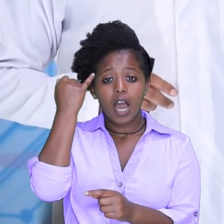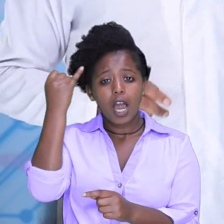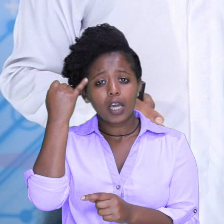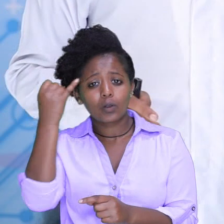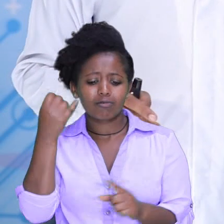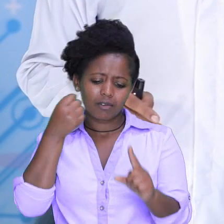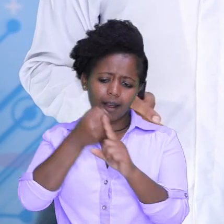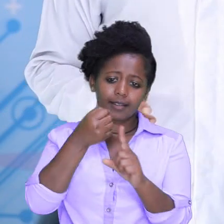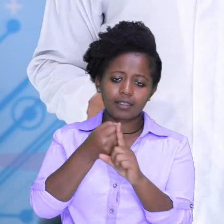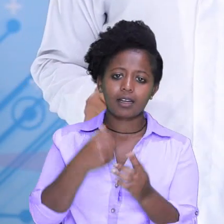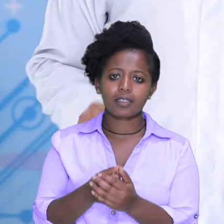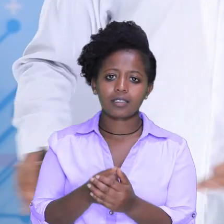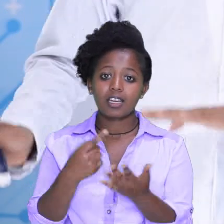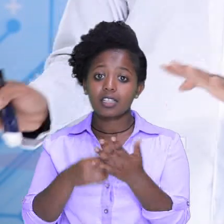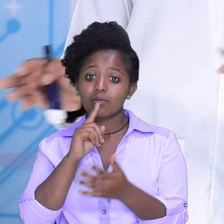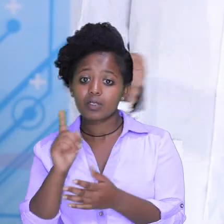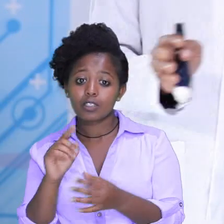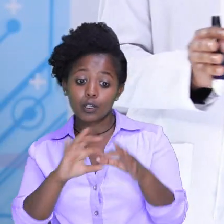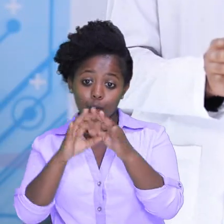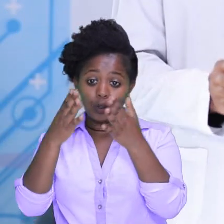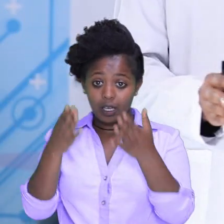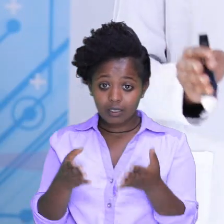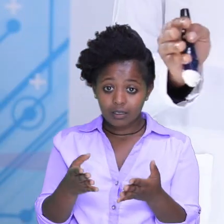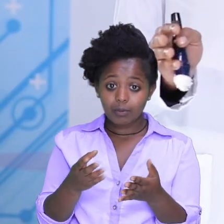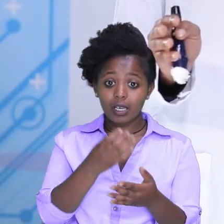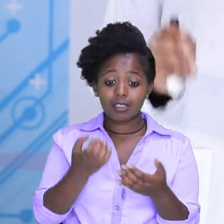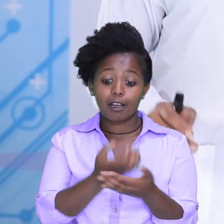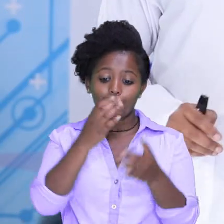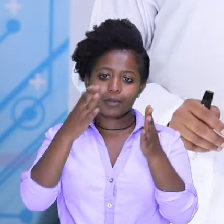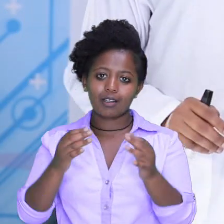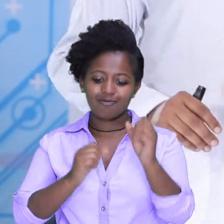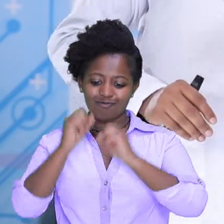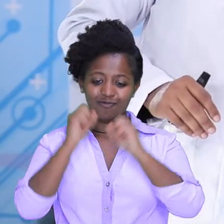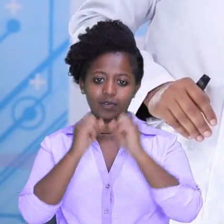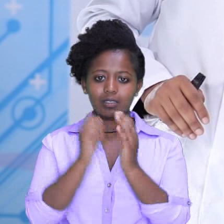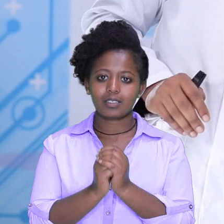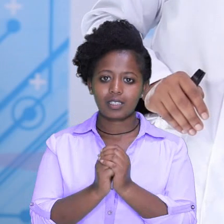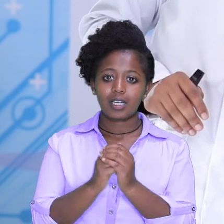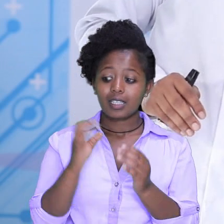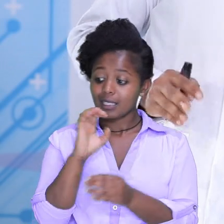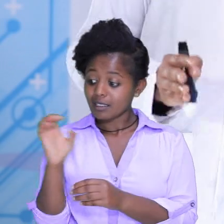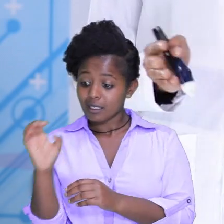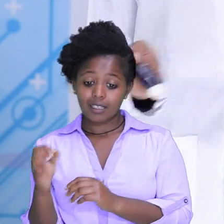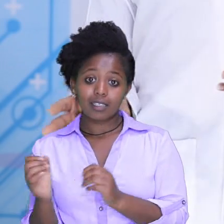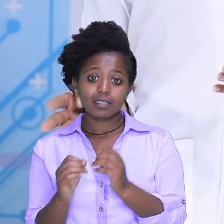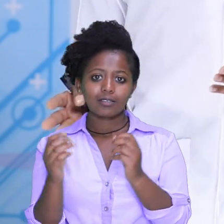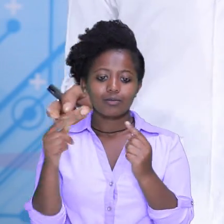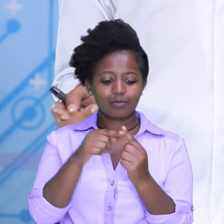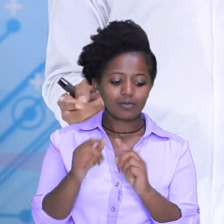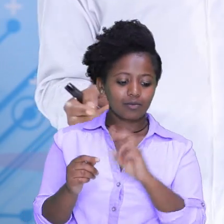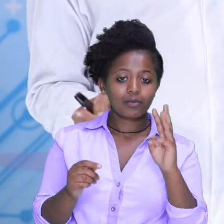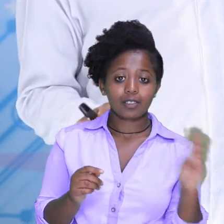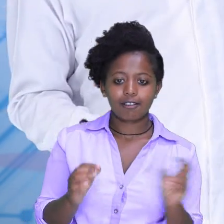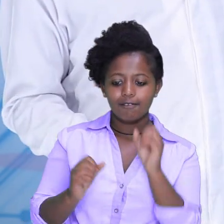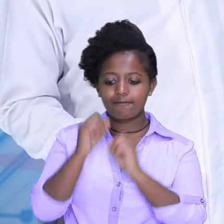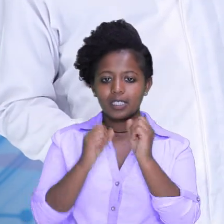ideological struggle. It means socialism versus capitalism, or the Eastern versus the Western.